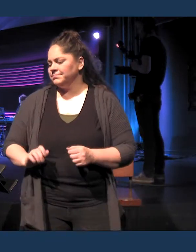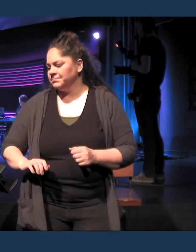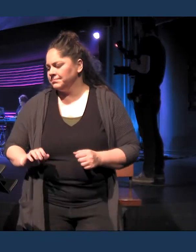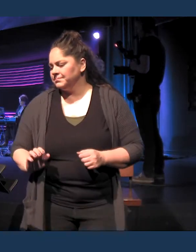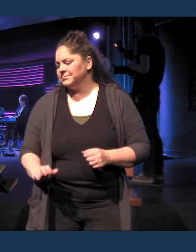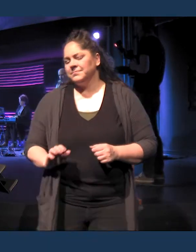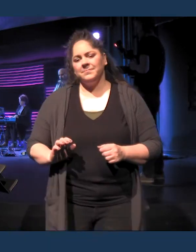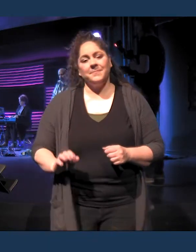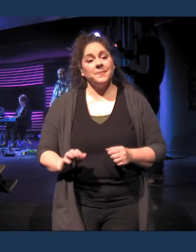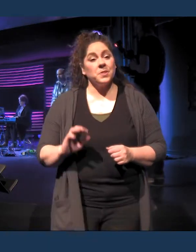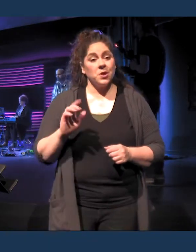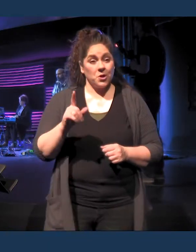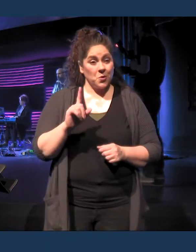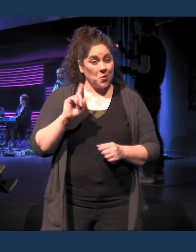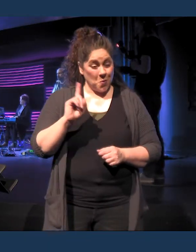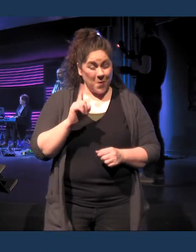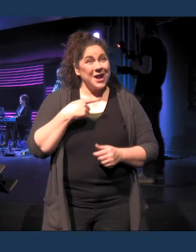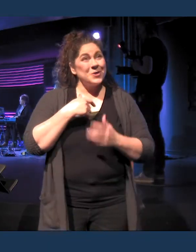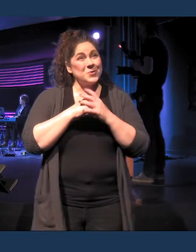It can only come from the heart.